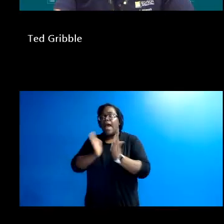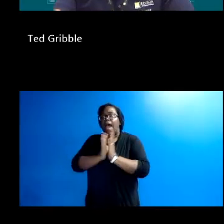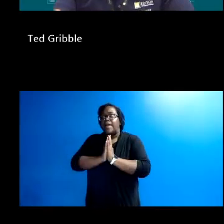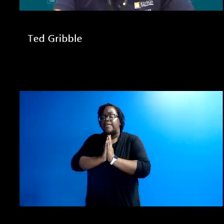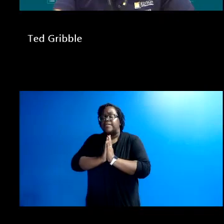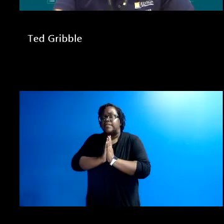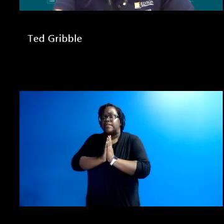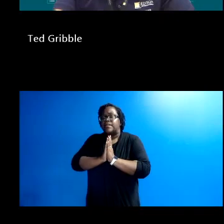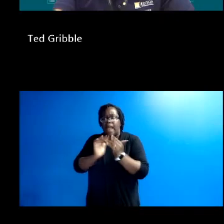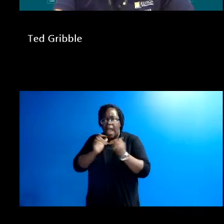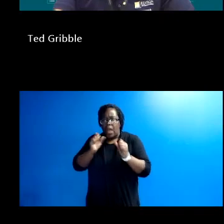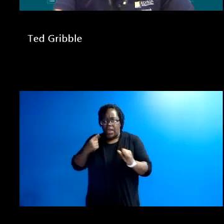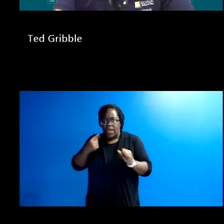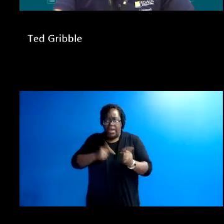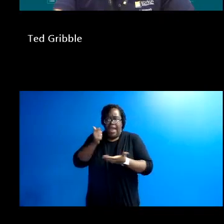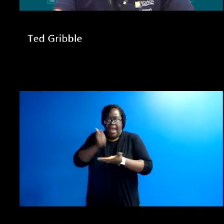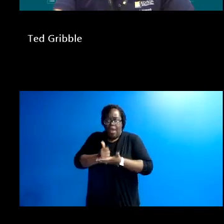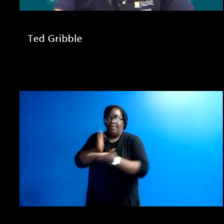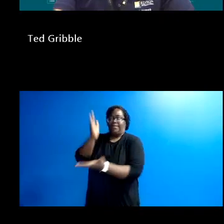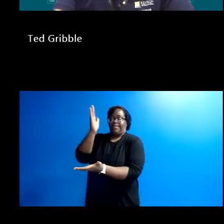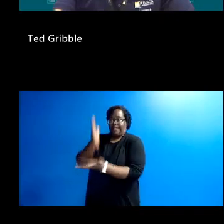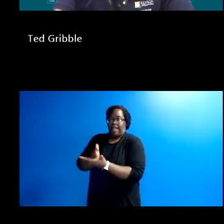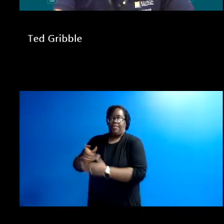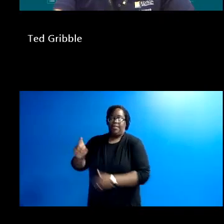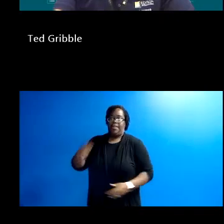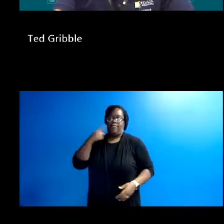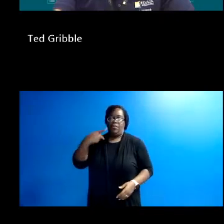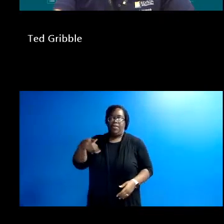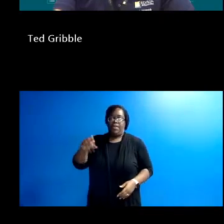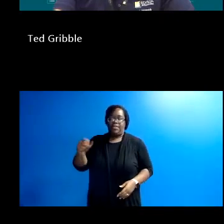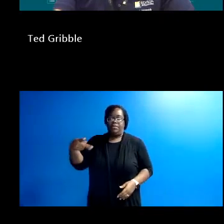can we help put an end to the need for PSPS?